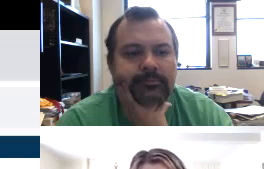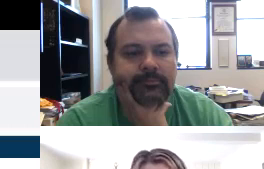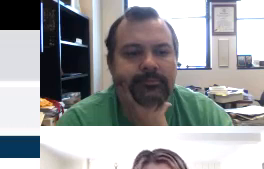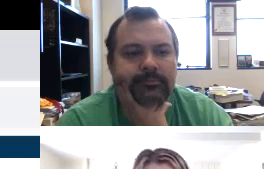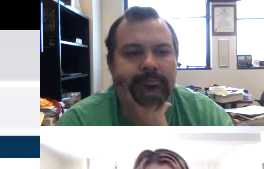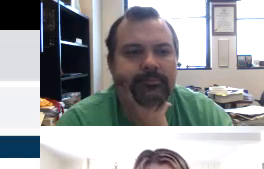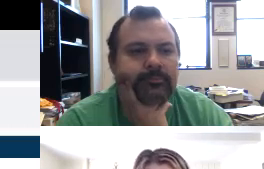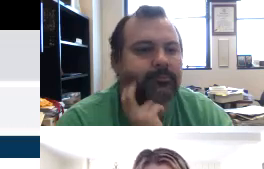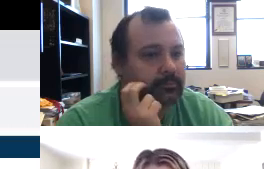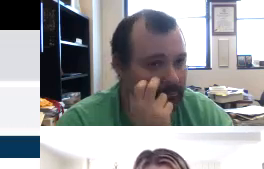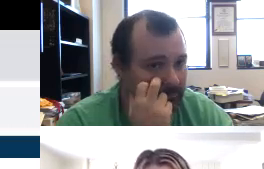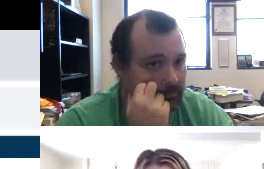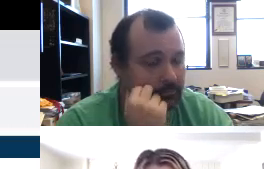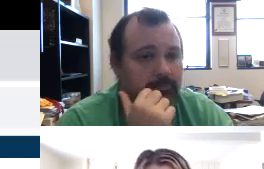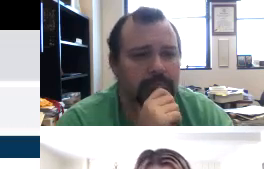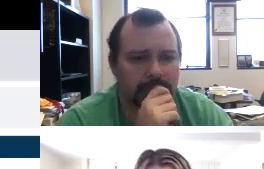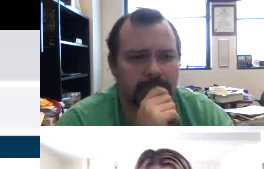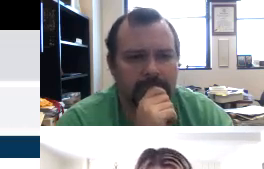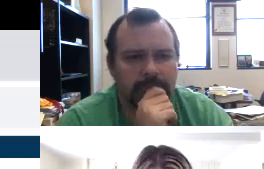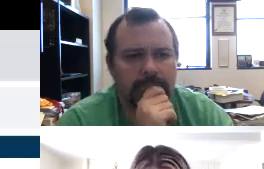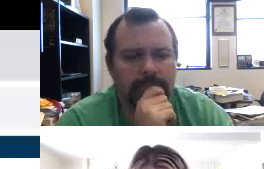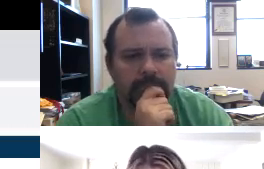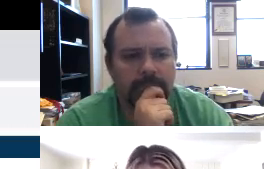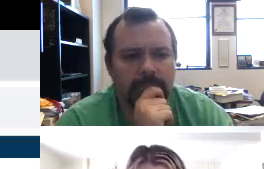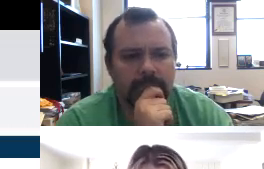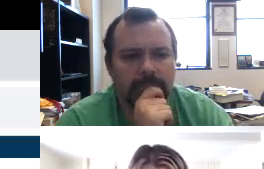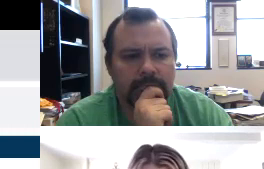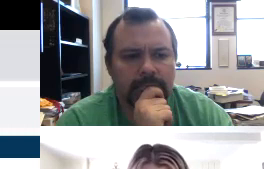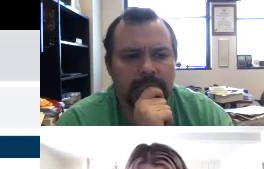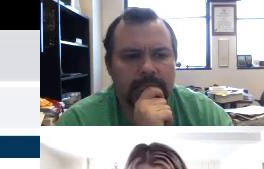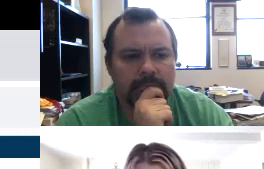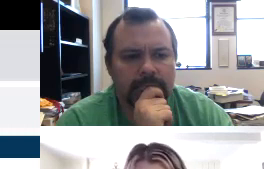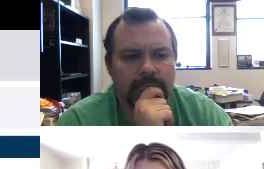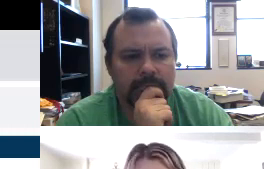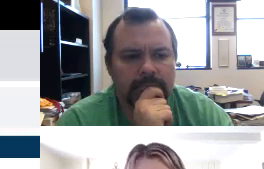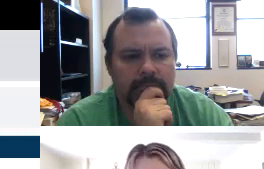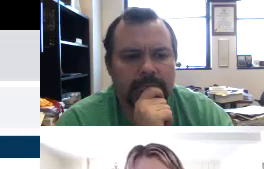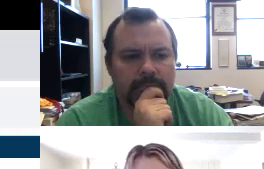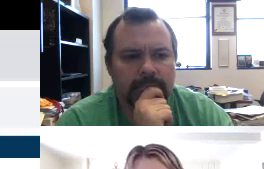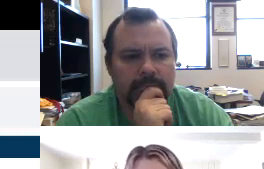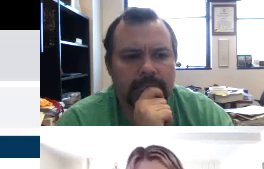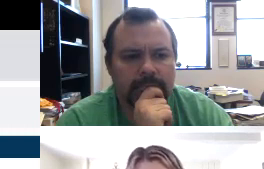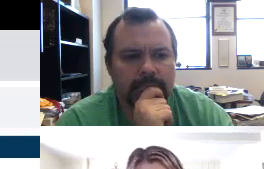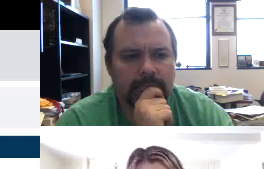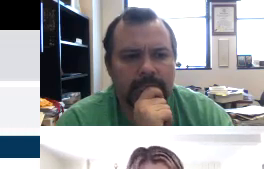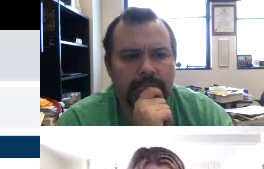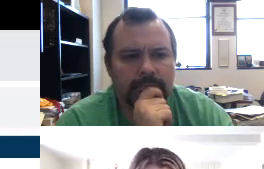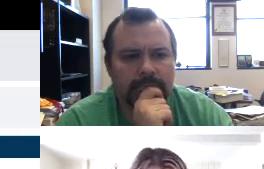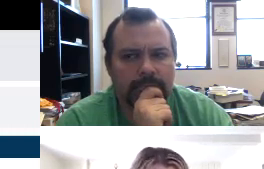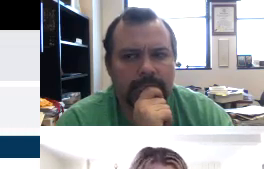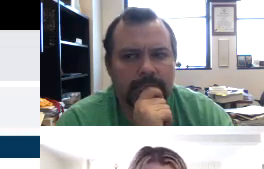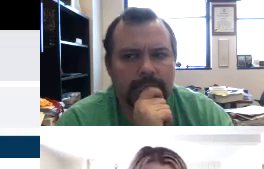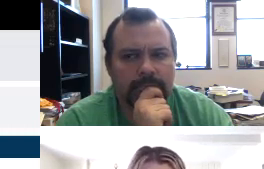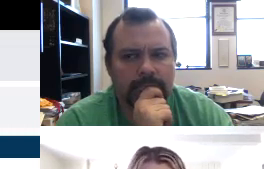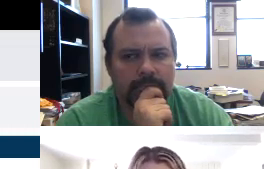will also, there's a voting site called Vote 411, which can help you register